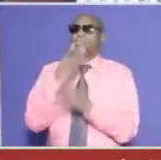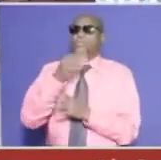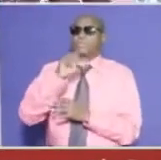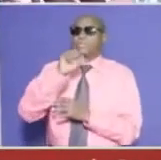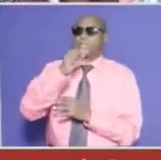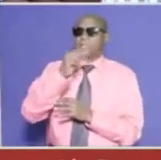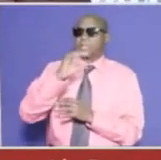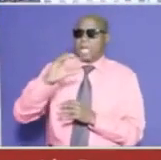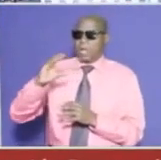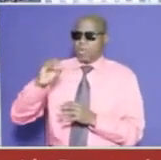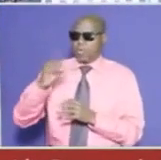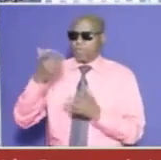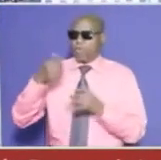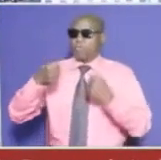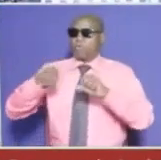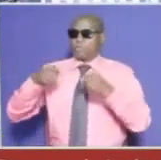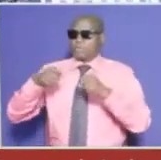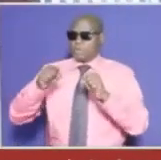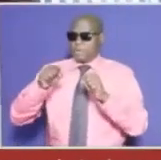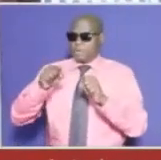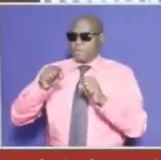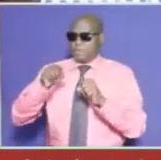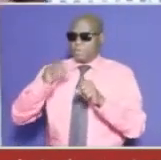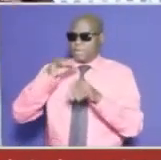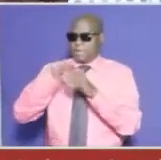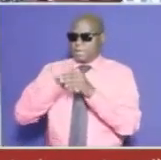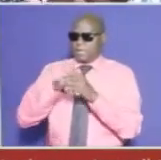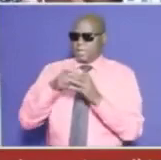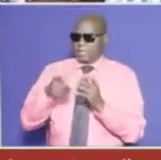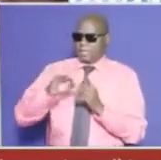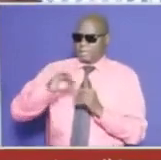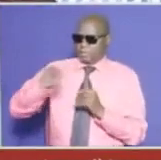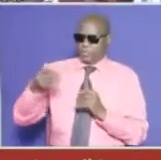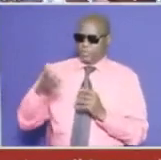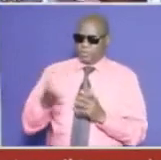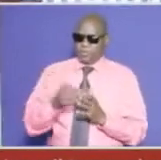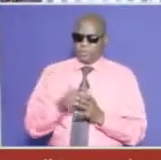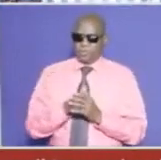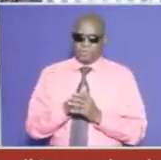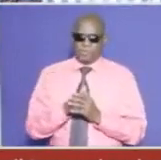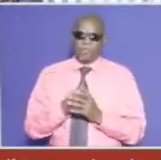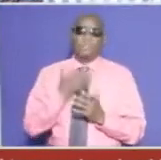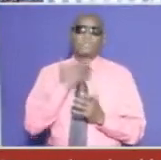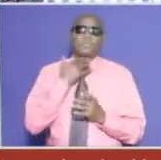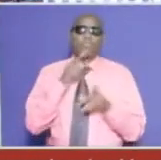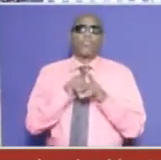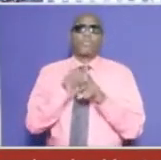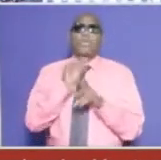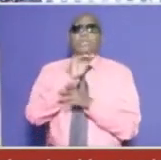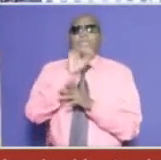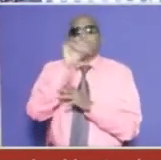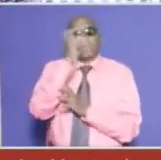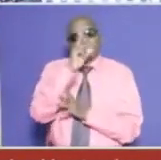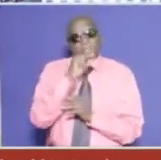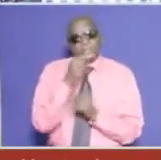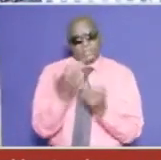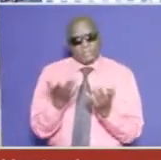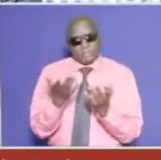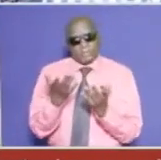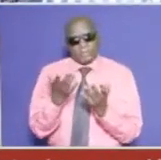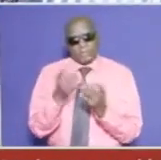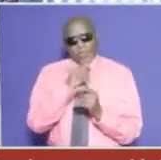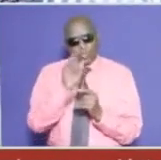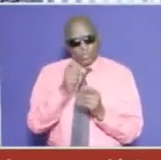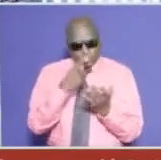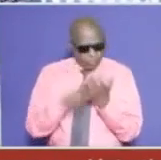SACCO for Boda Boda in the municipality. And the reasoning, and I want to ask the president, you know, the question